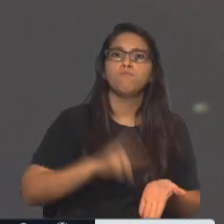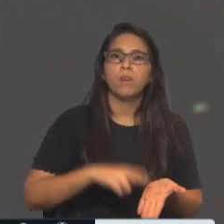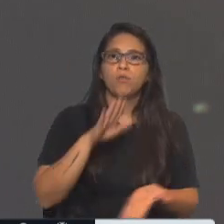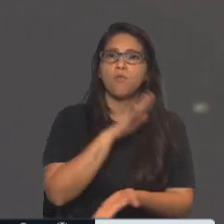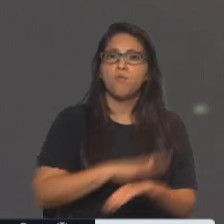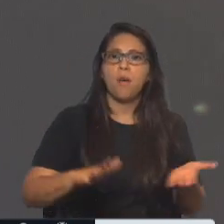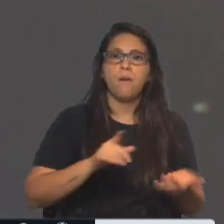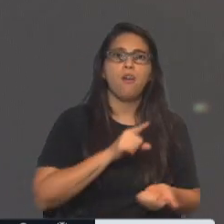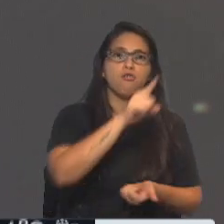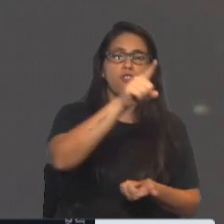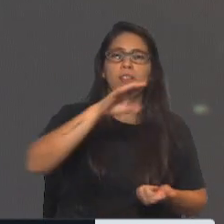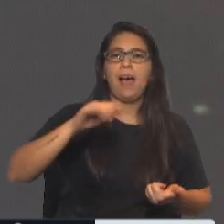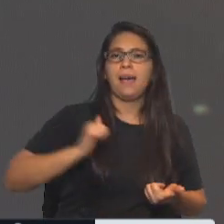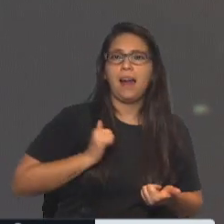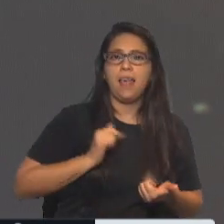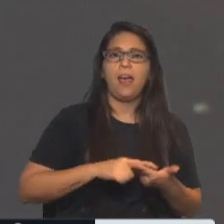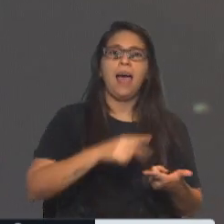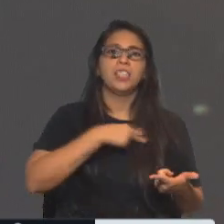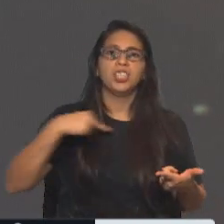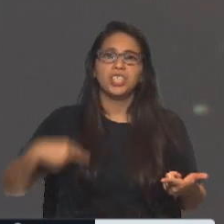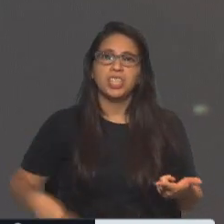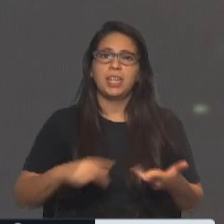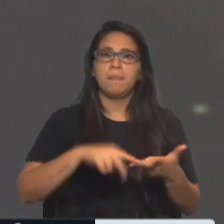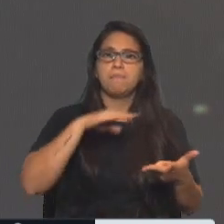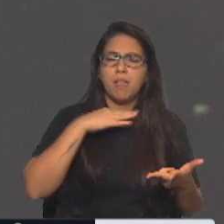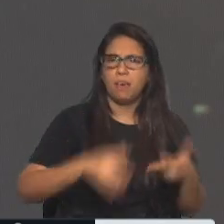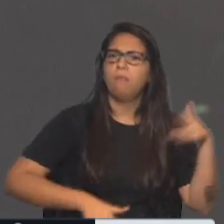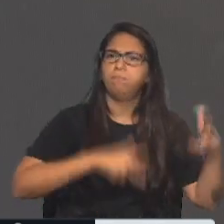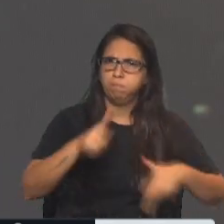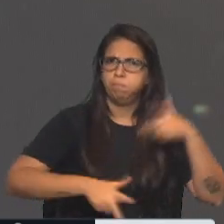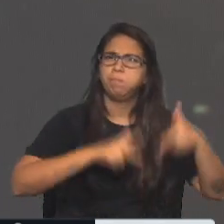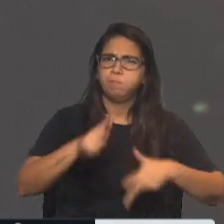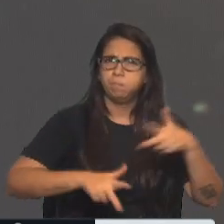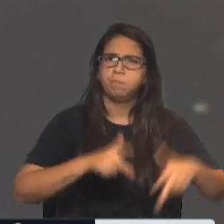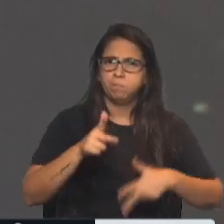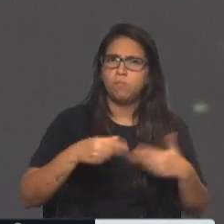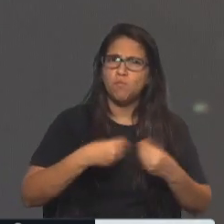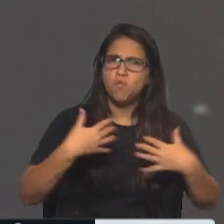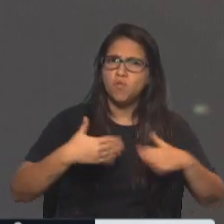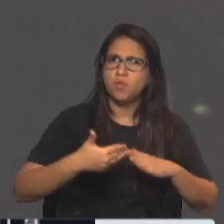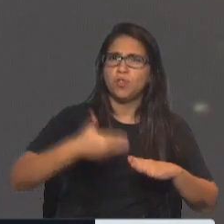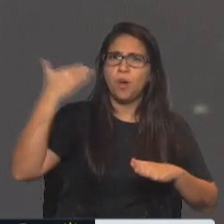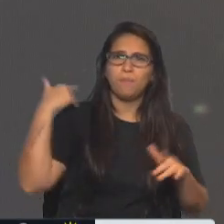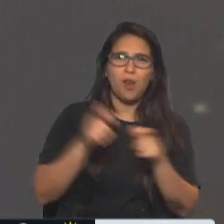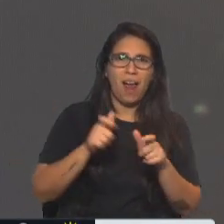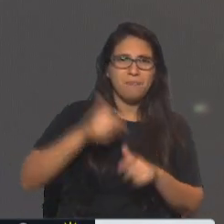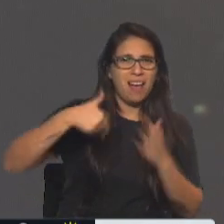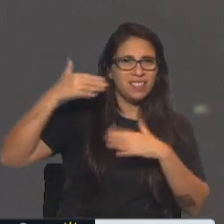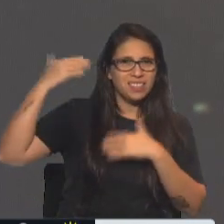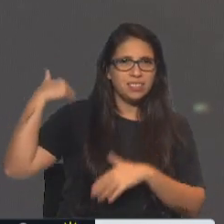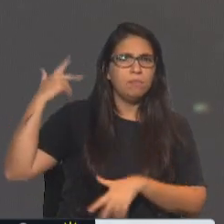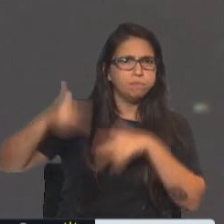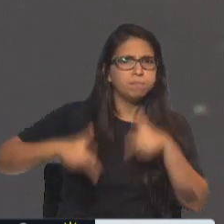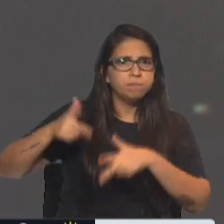varios países, Canadá, China, México. Estuvimos hablando y mucho en las ediciones de Televisión Pública Noticias